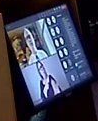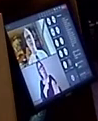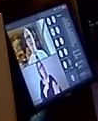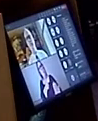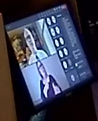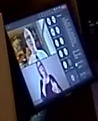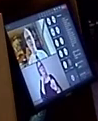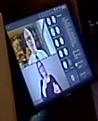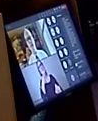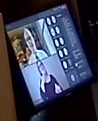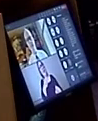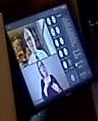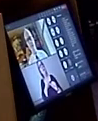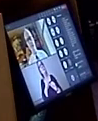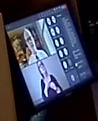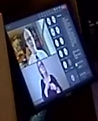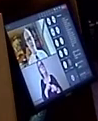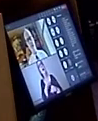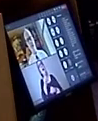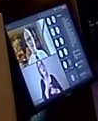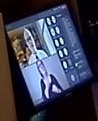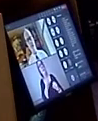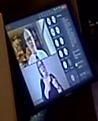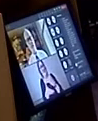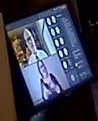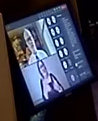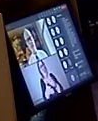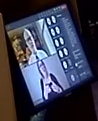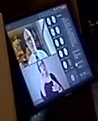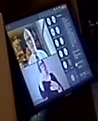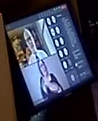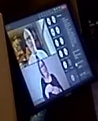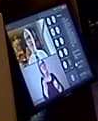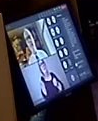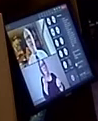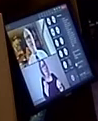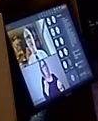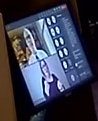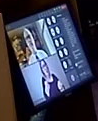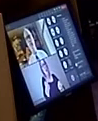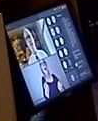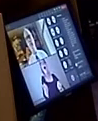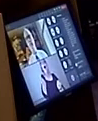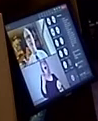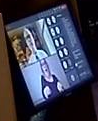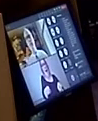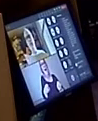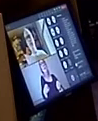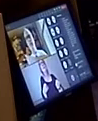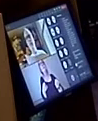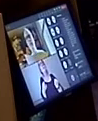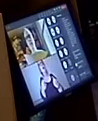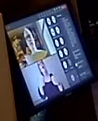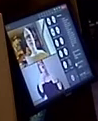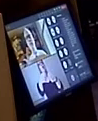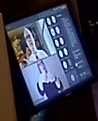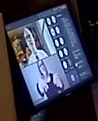it says following discussions within the administration and constituent